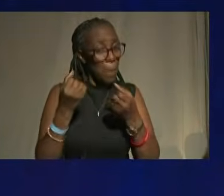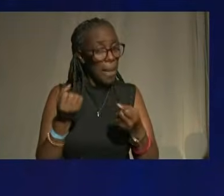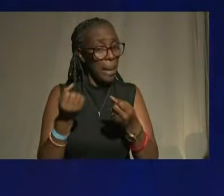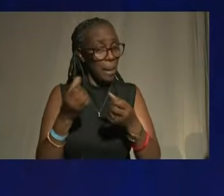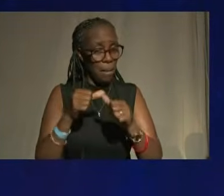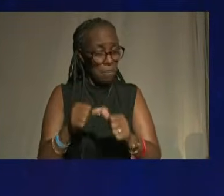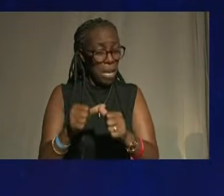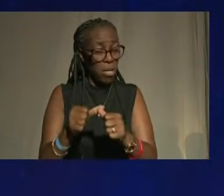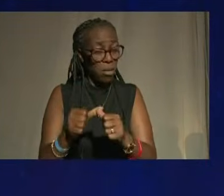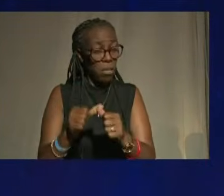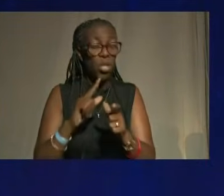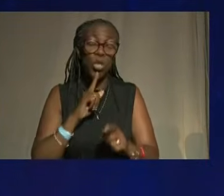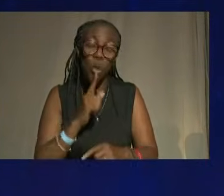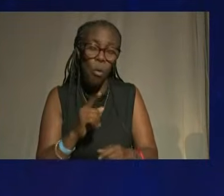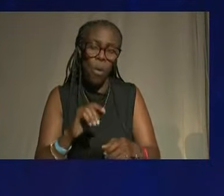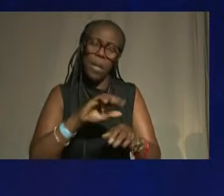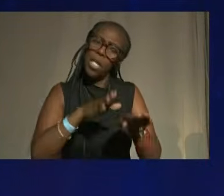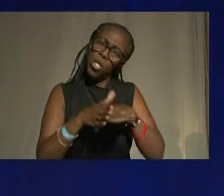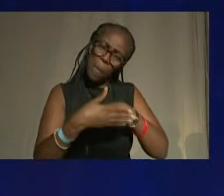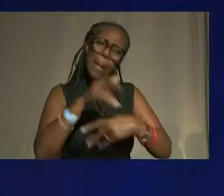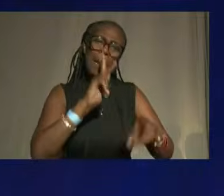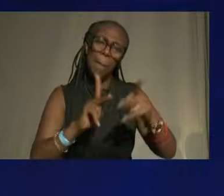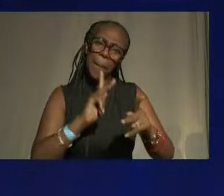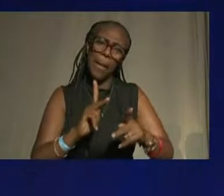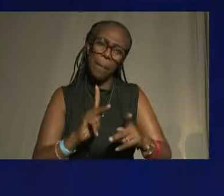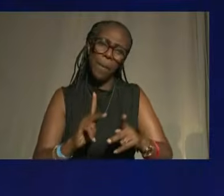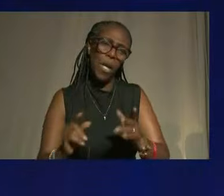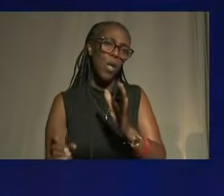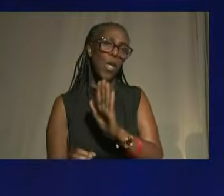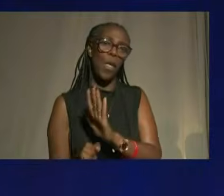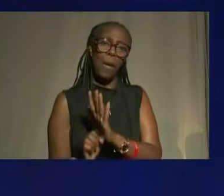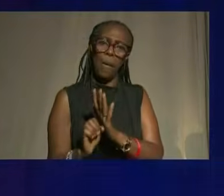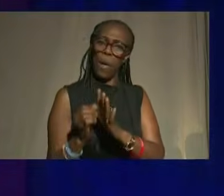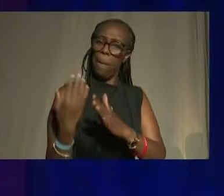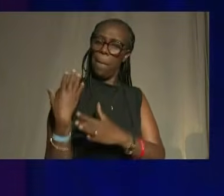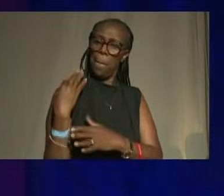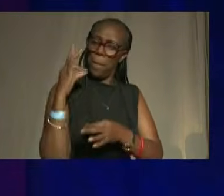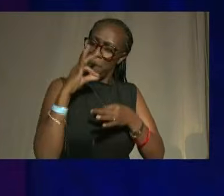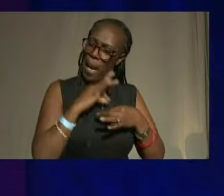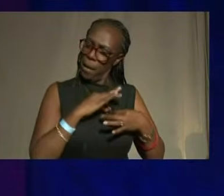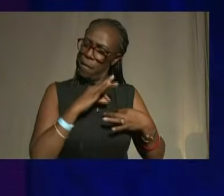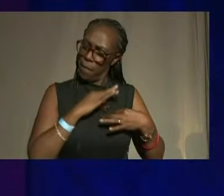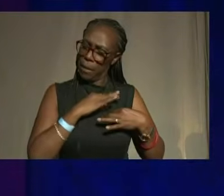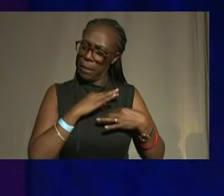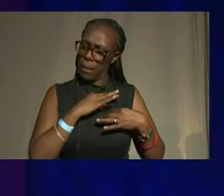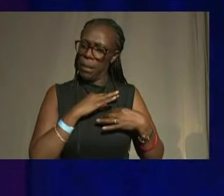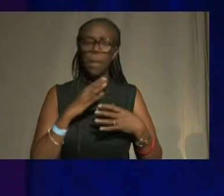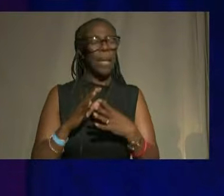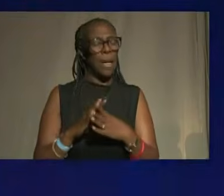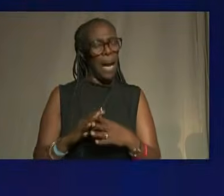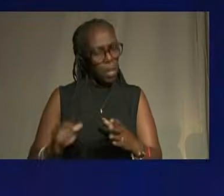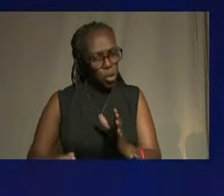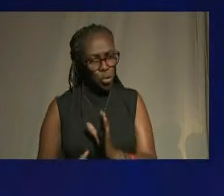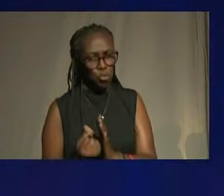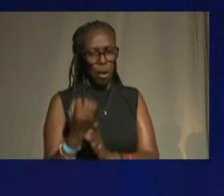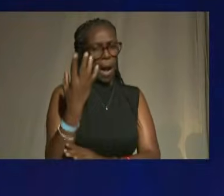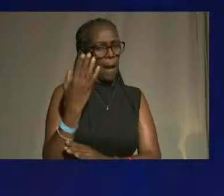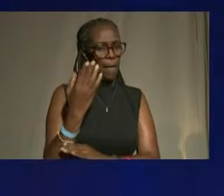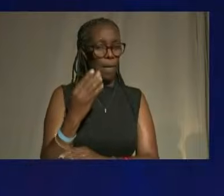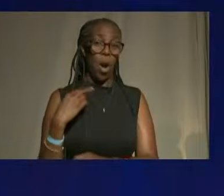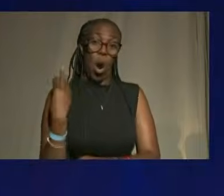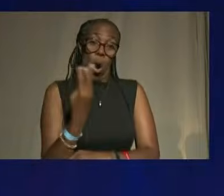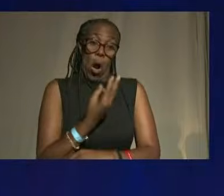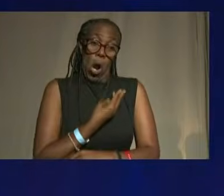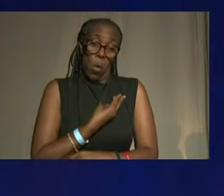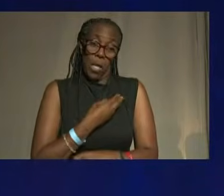is better. It is more equitable. Their plan will benefit the richer people more. Ours will benefit the working people,